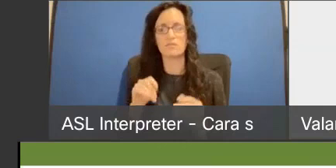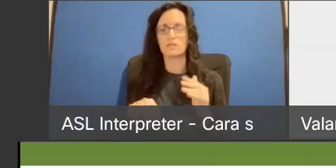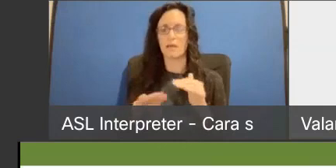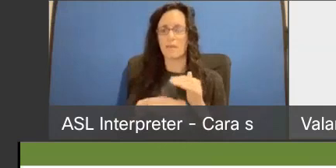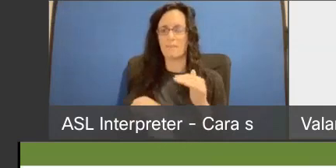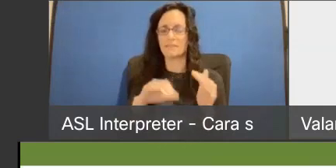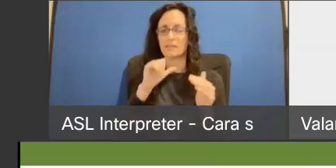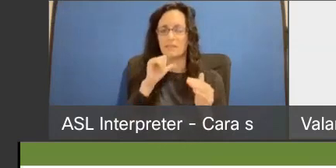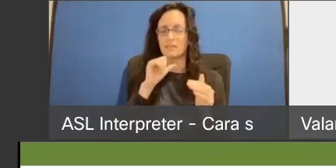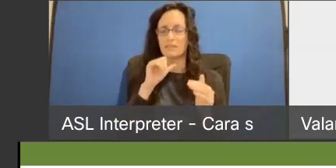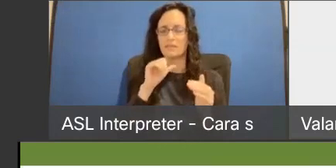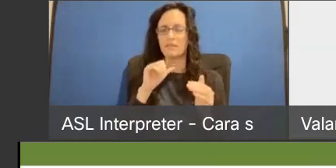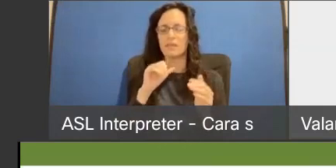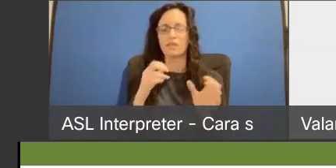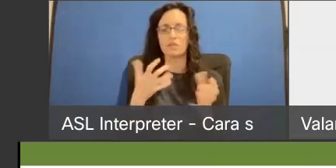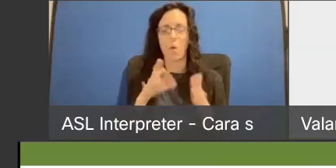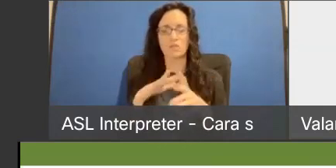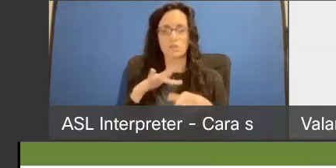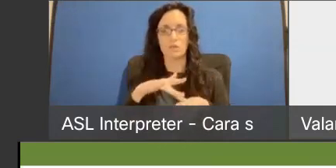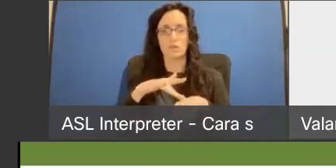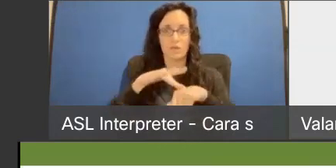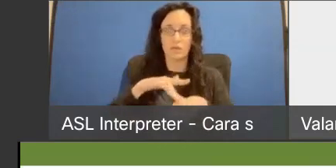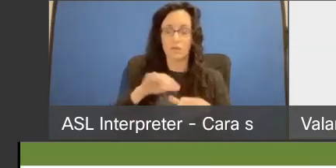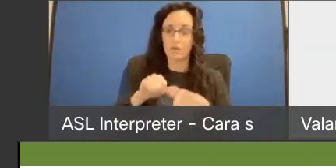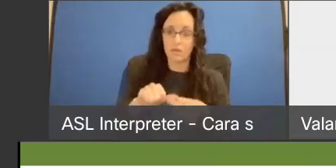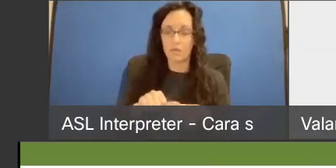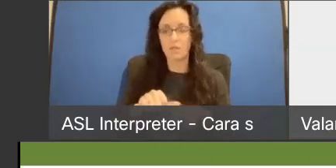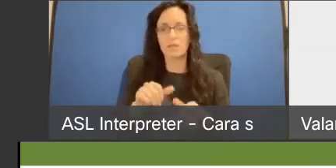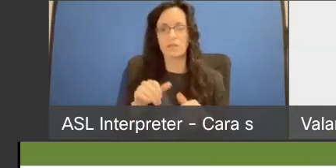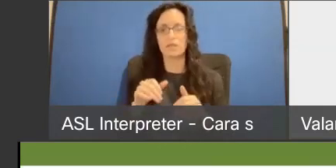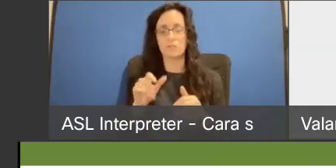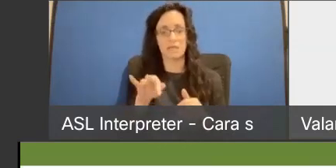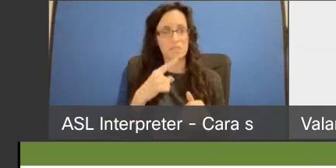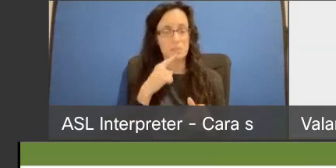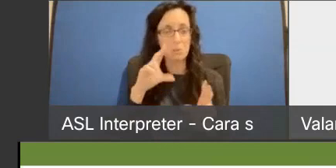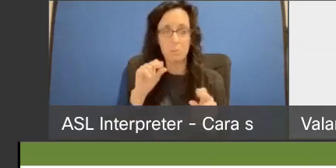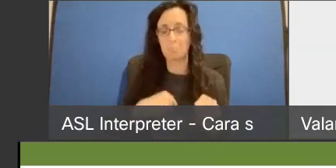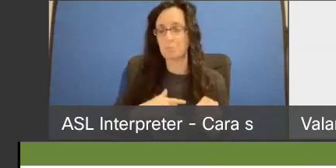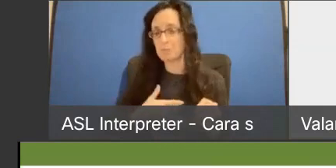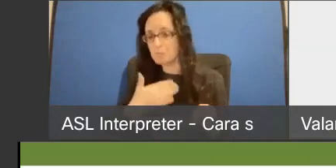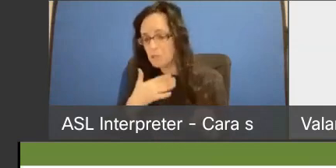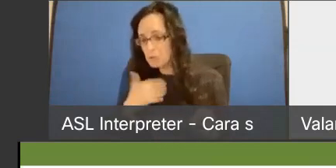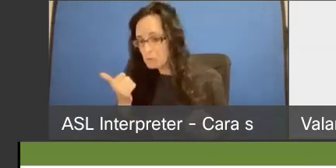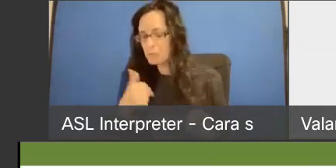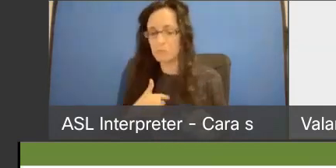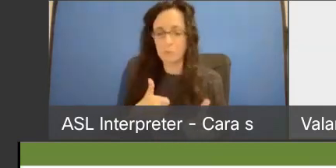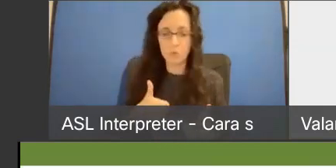making sure you don't want to harp on it. And if they're telling you, no, look, really, I'm feeling better. Good. but we need to make sure that